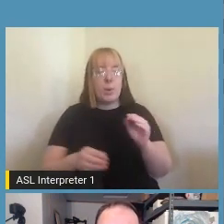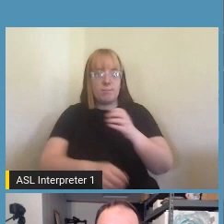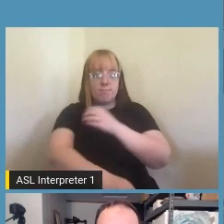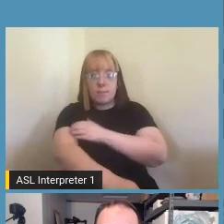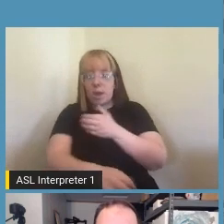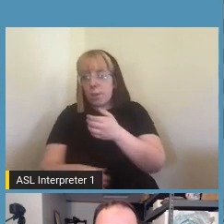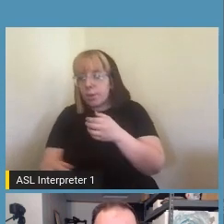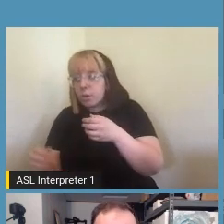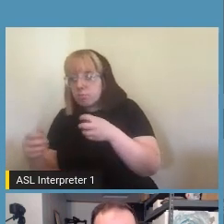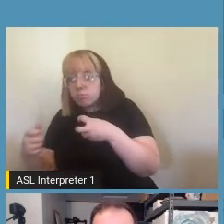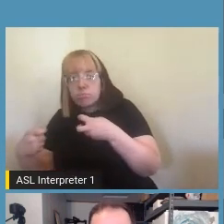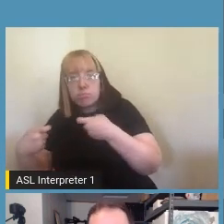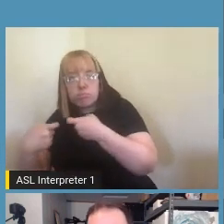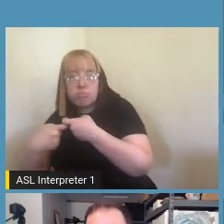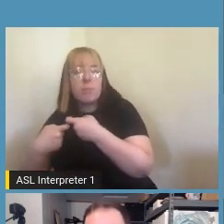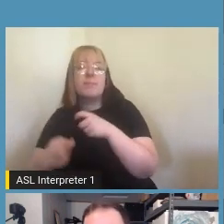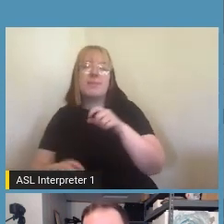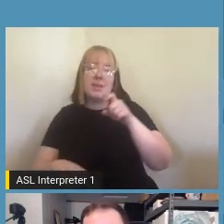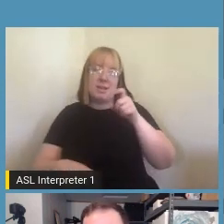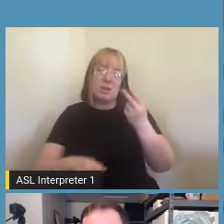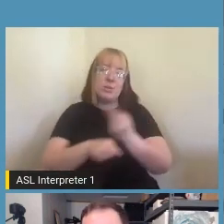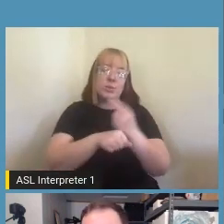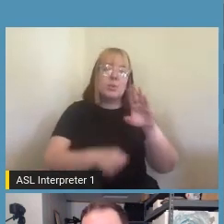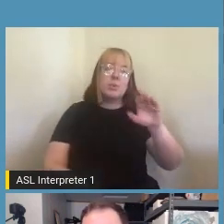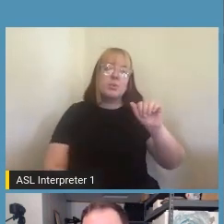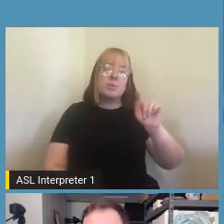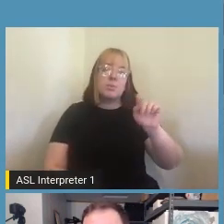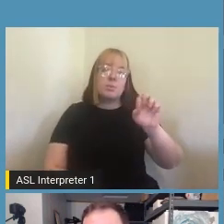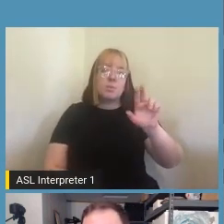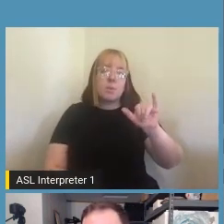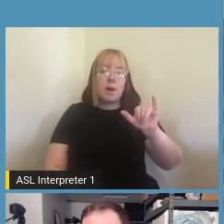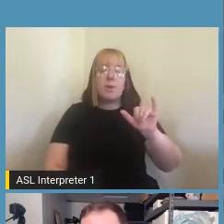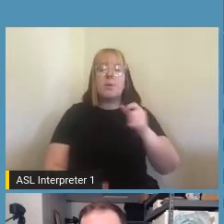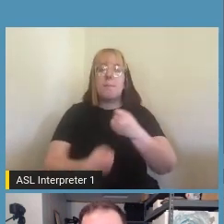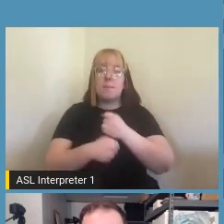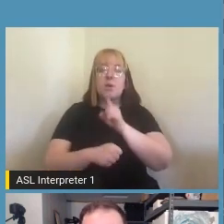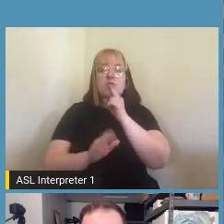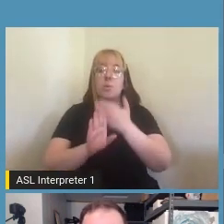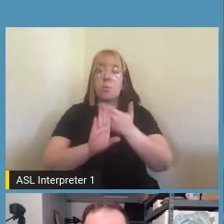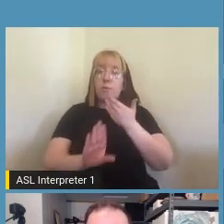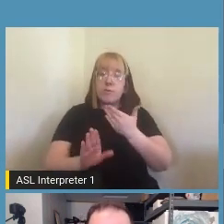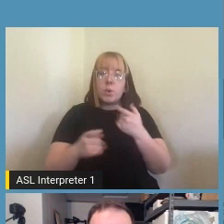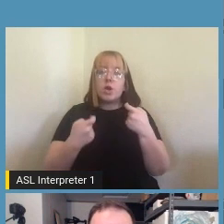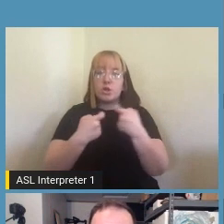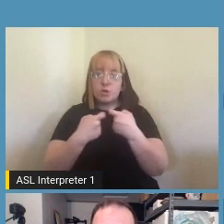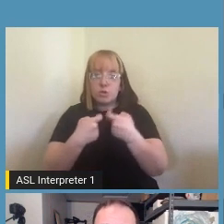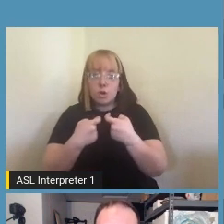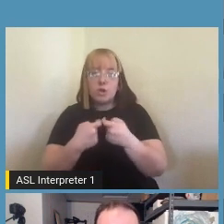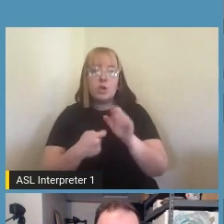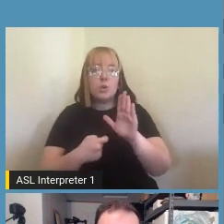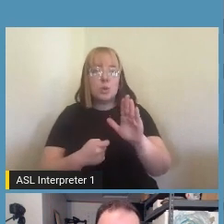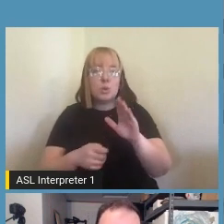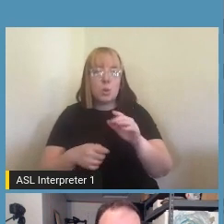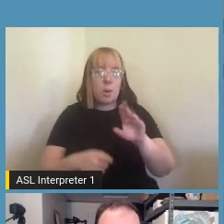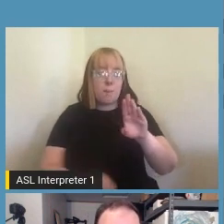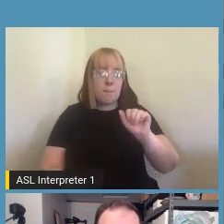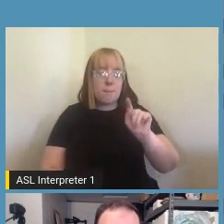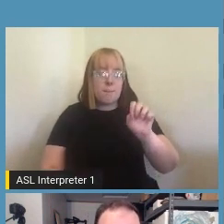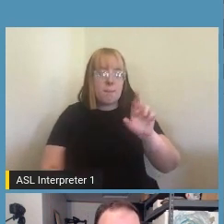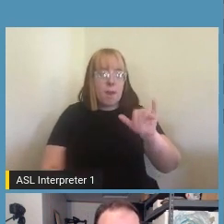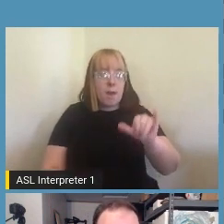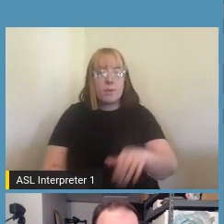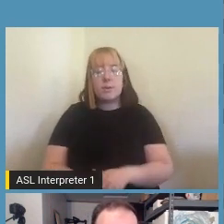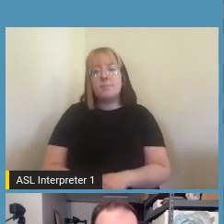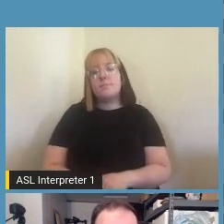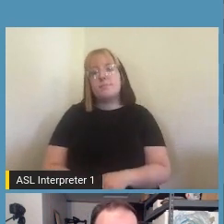make sure you're charging your batteries. If it's camera batteries, whether it's batteries that you can take portably to run your lights